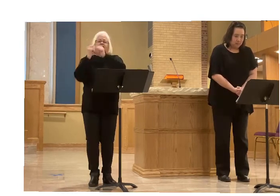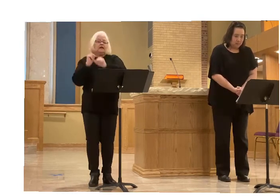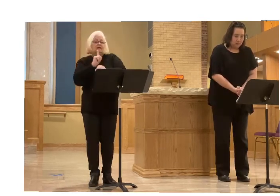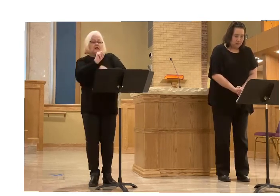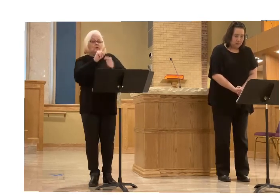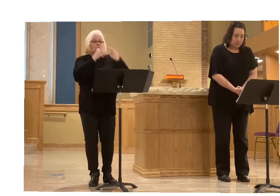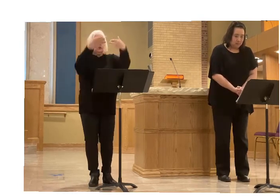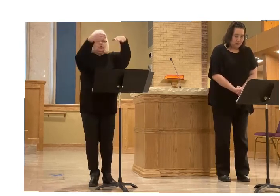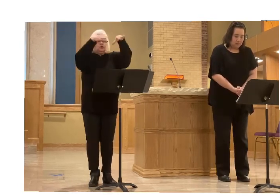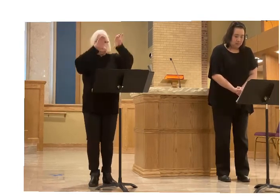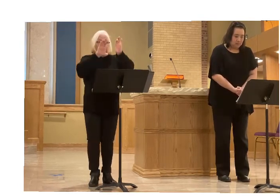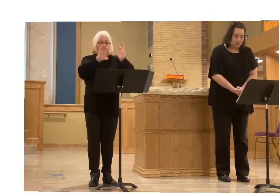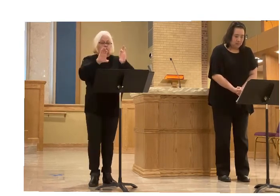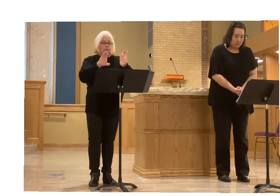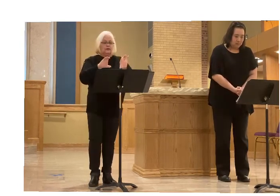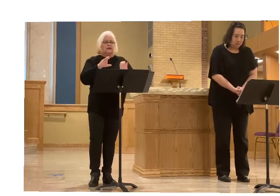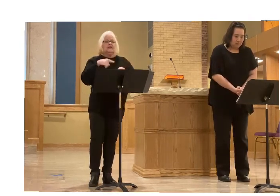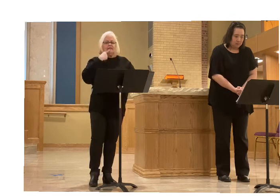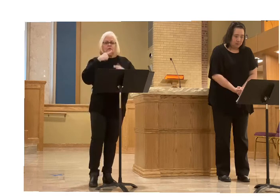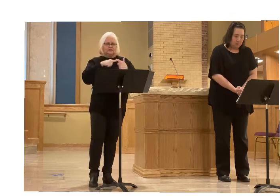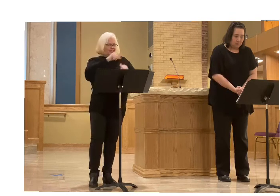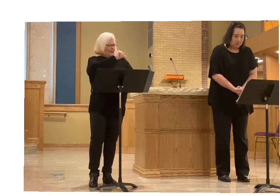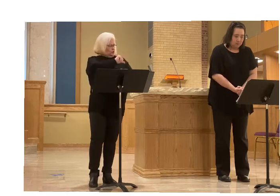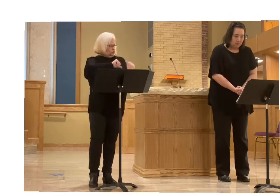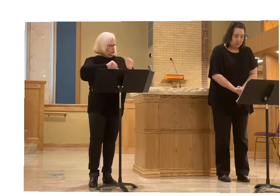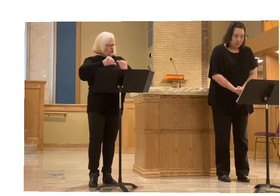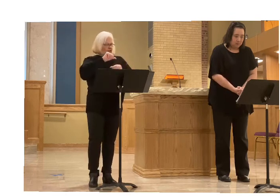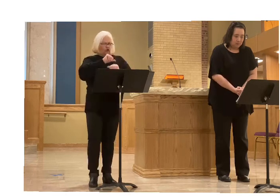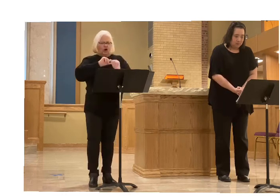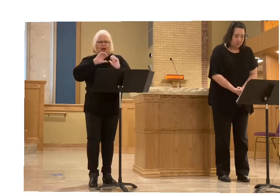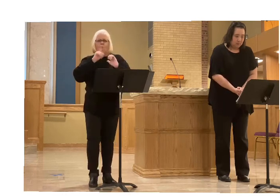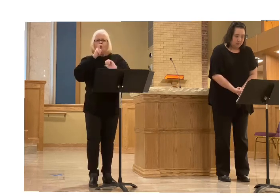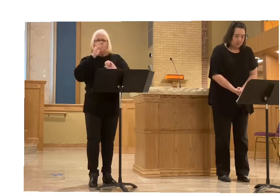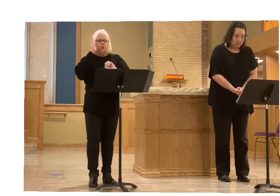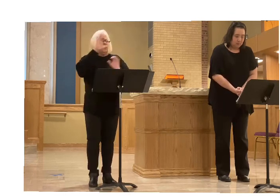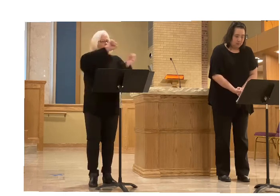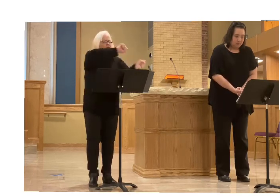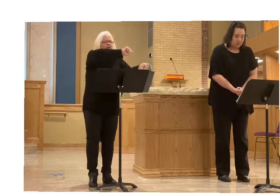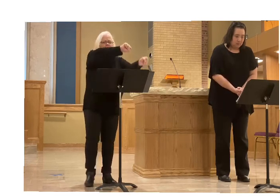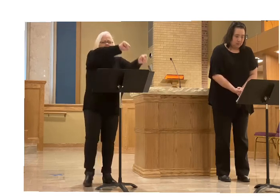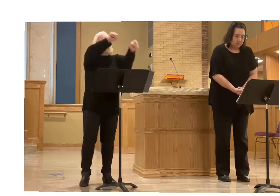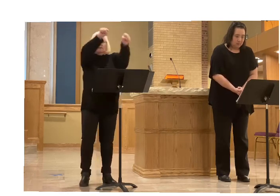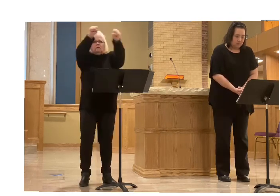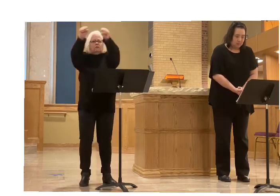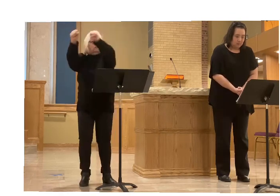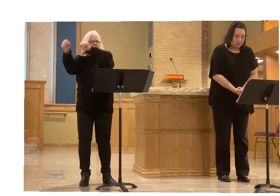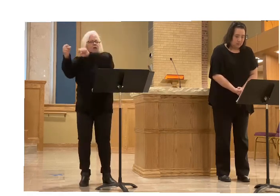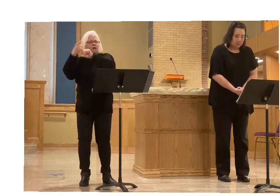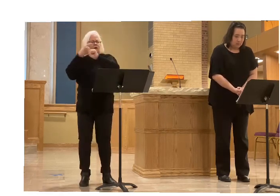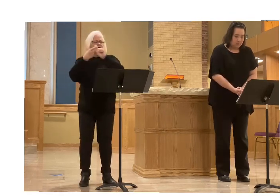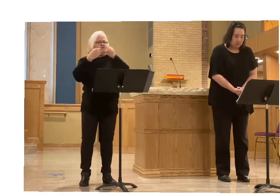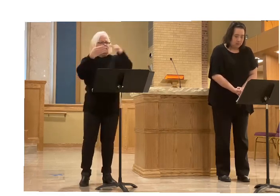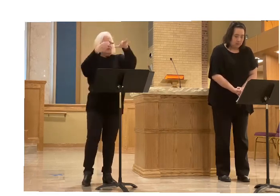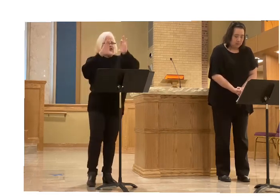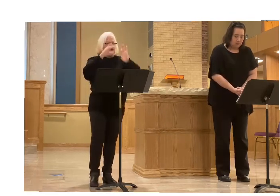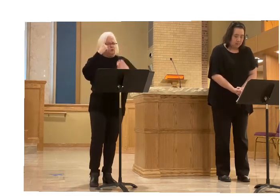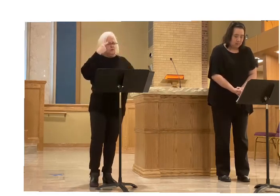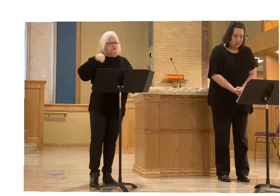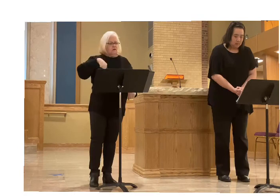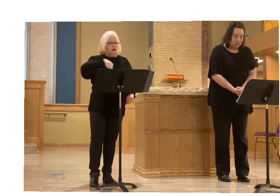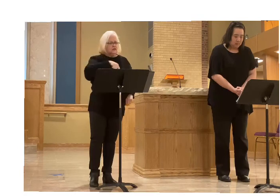to the tomb. They were saying to one another, "Who will roll the stone back from the entrance of the tomb for